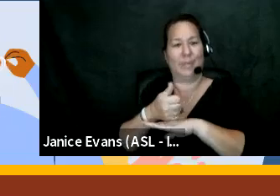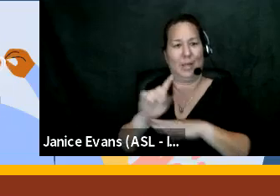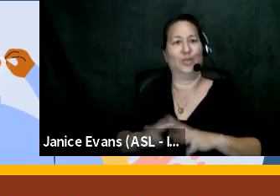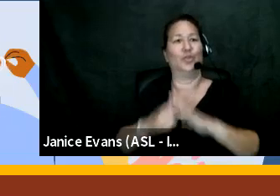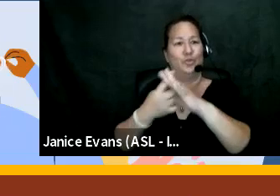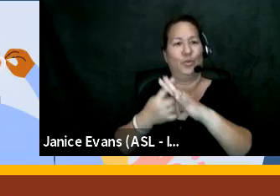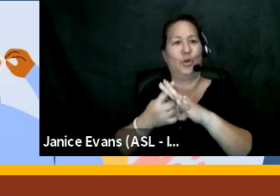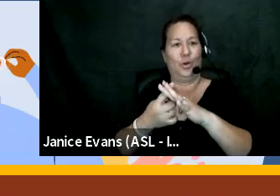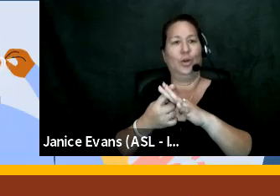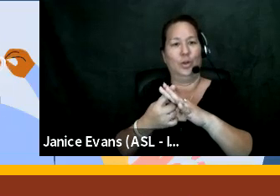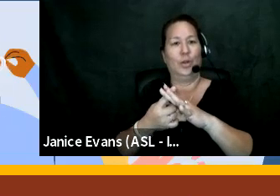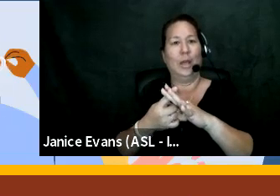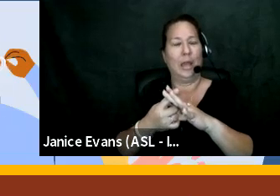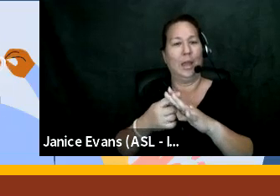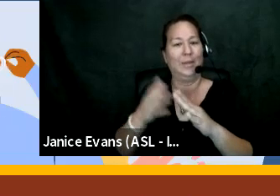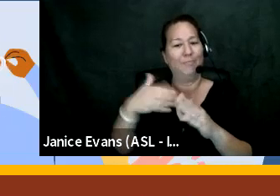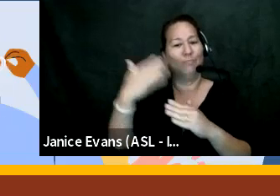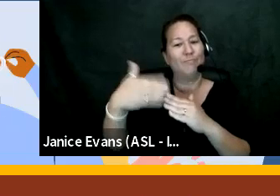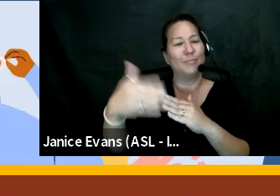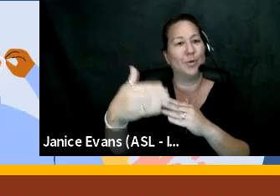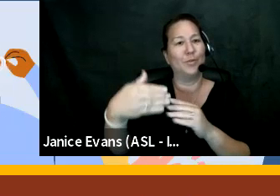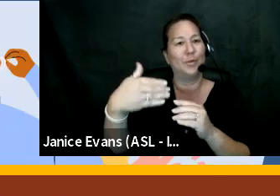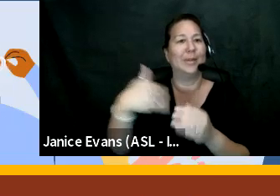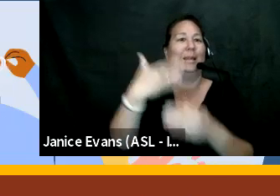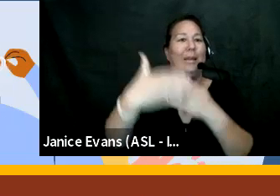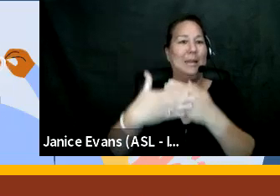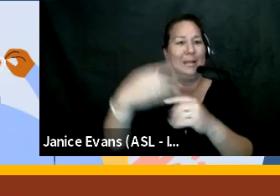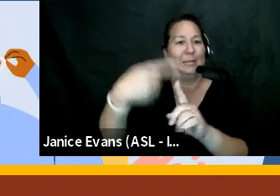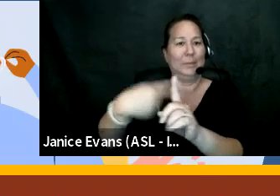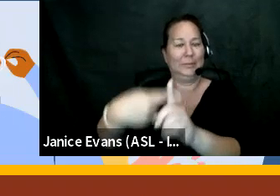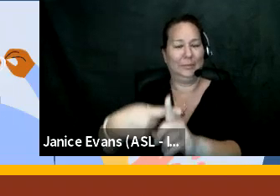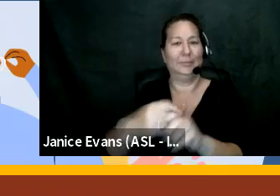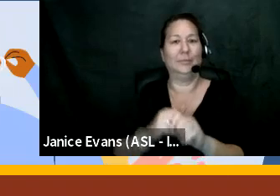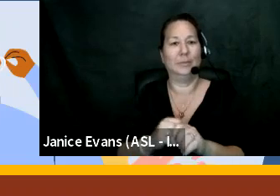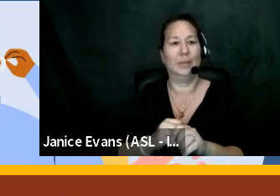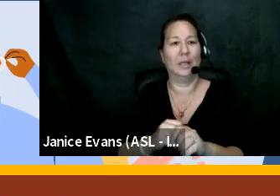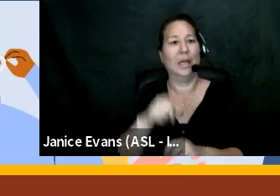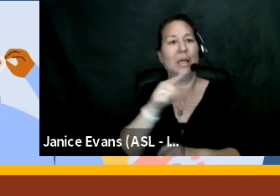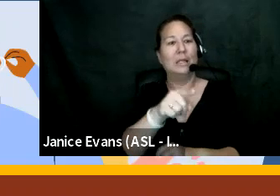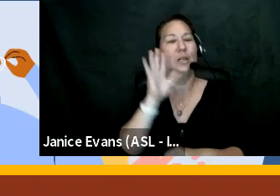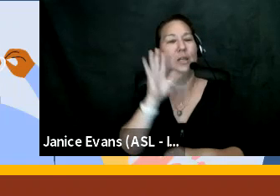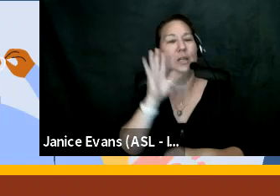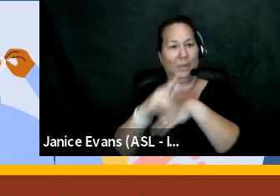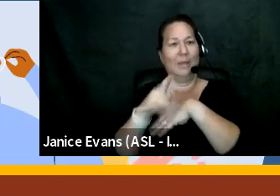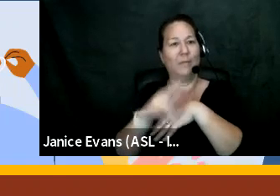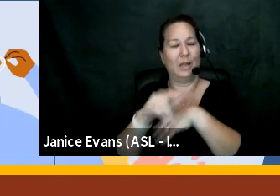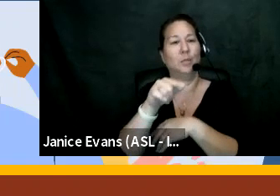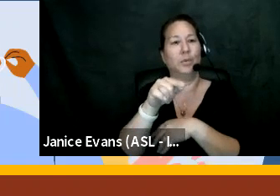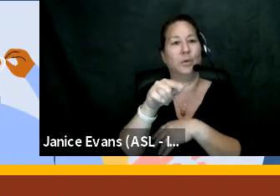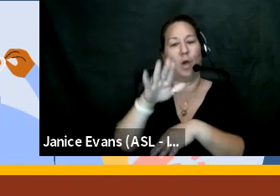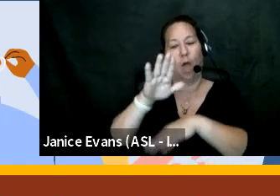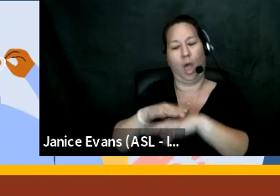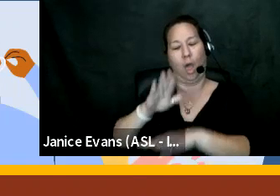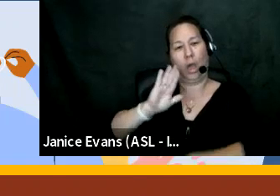in the months to come. This slide, along with the rest of the slides, will be available to you on our